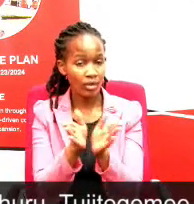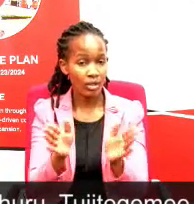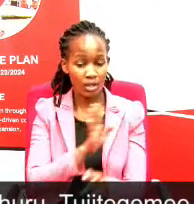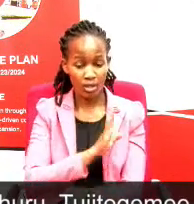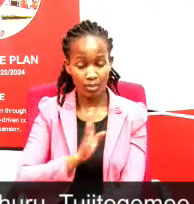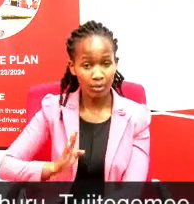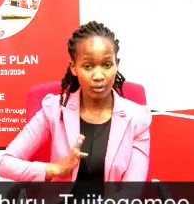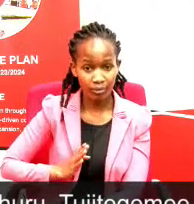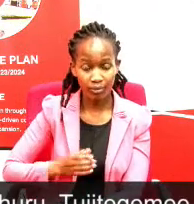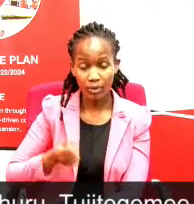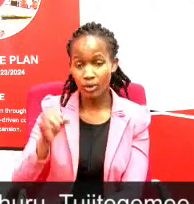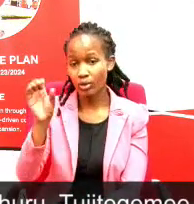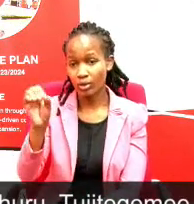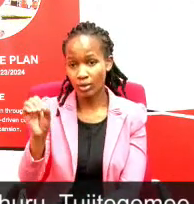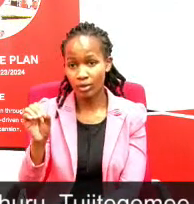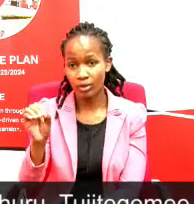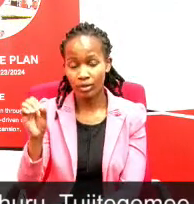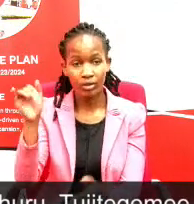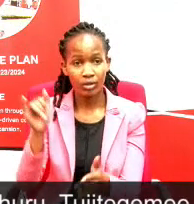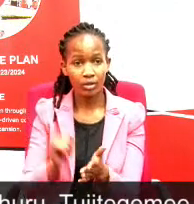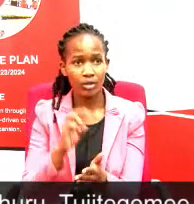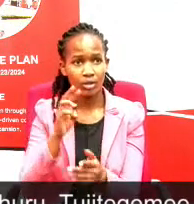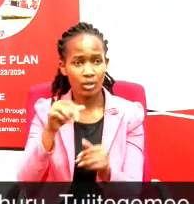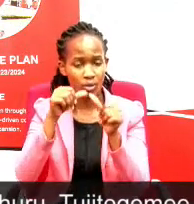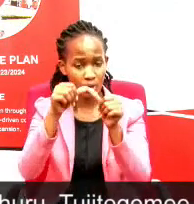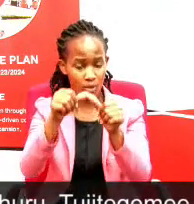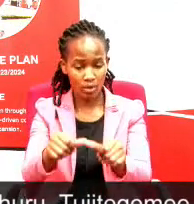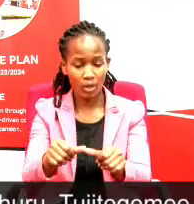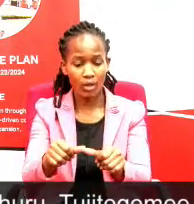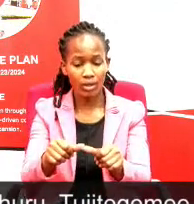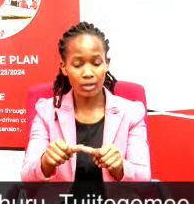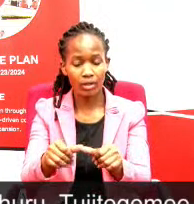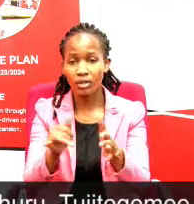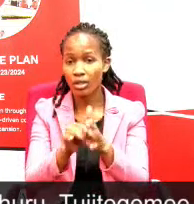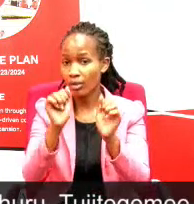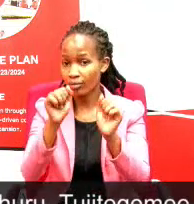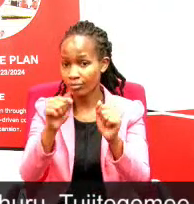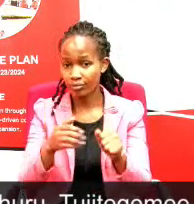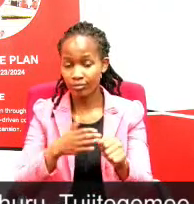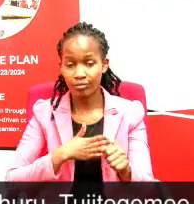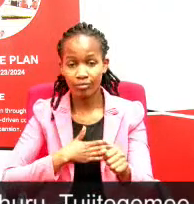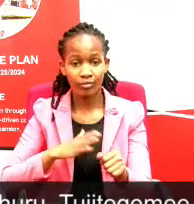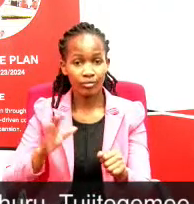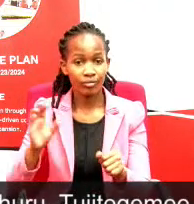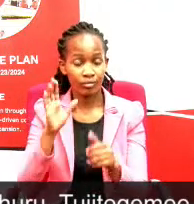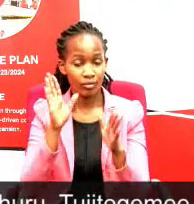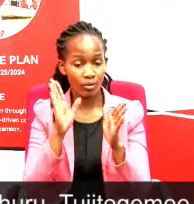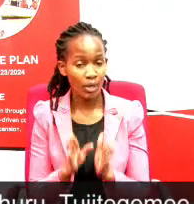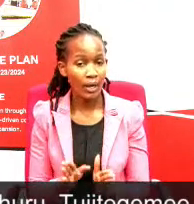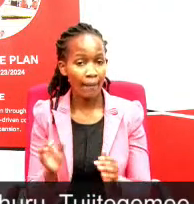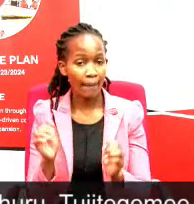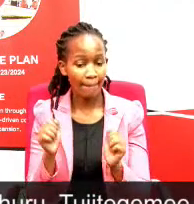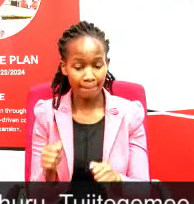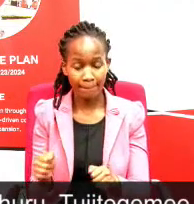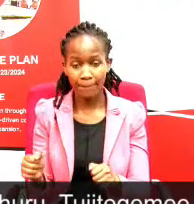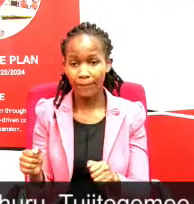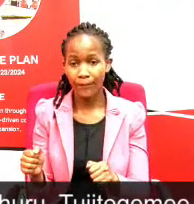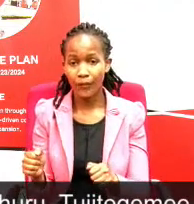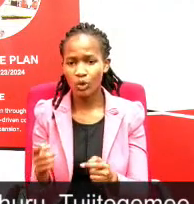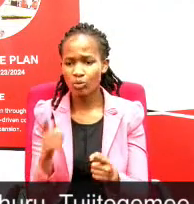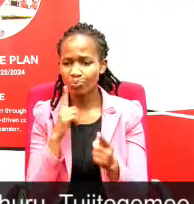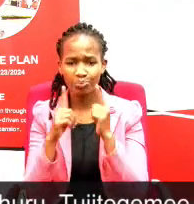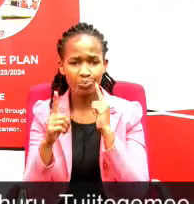board. That will continue so that our customers are able to air